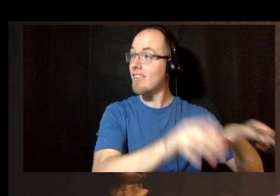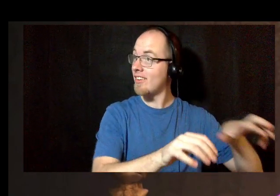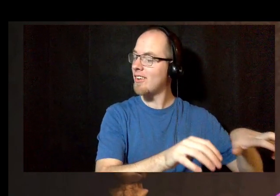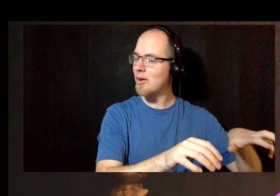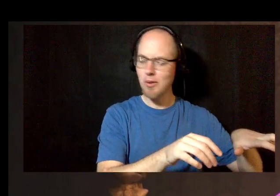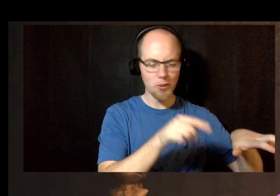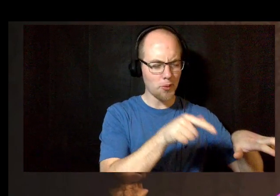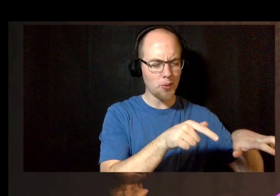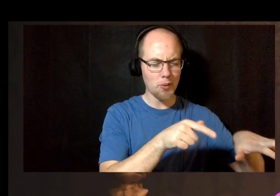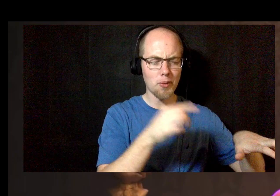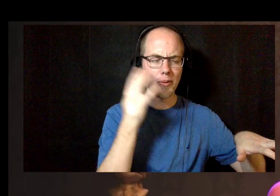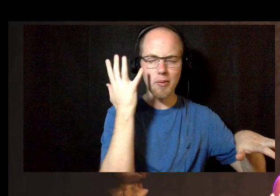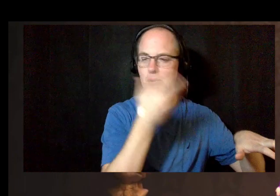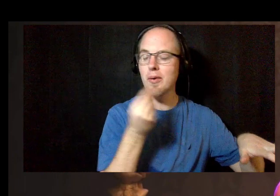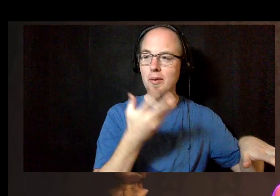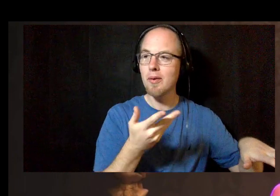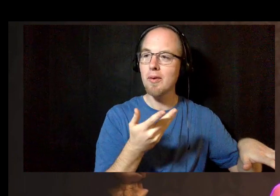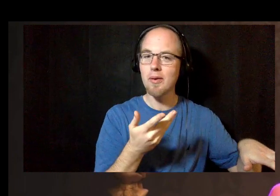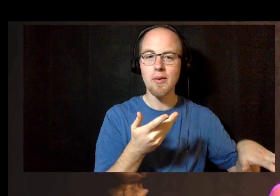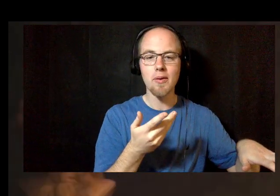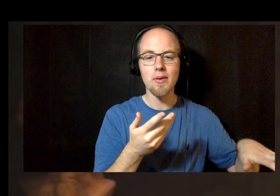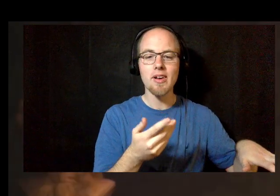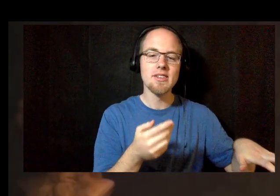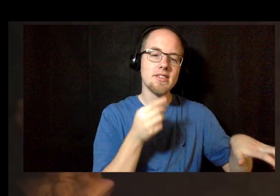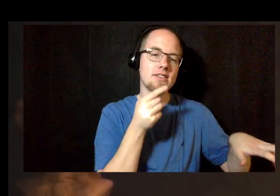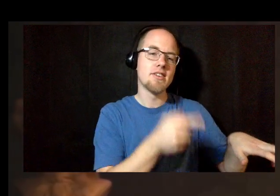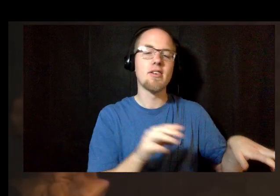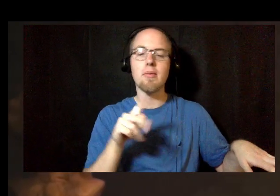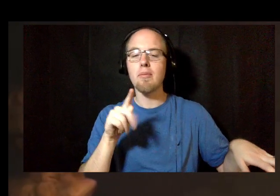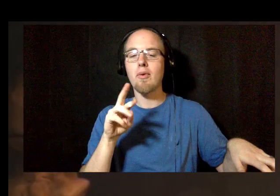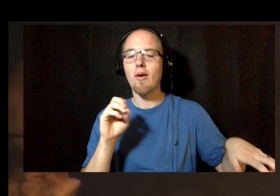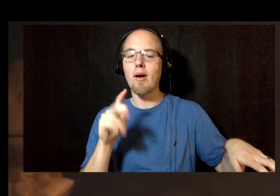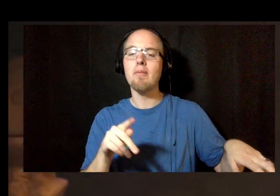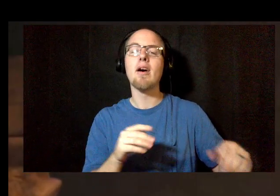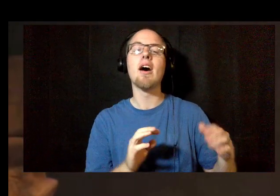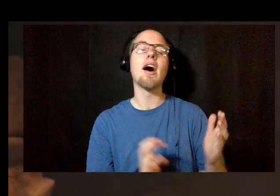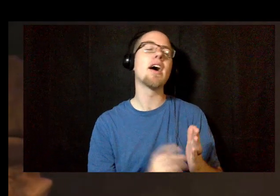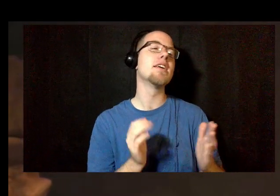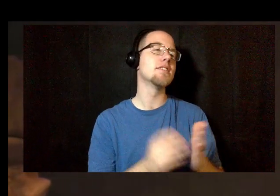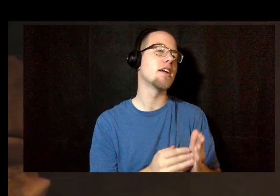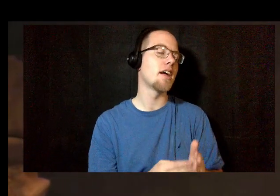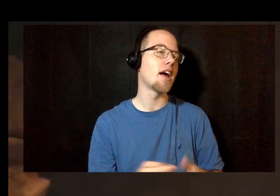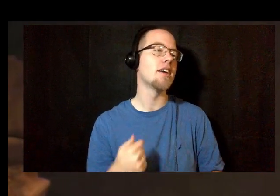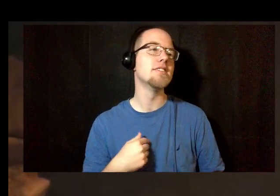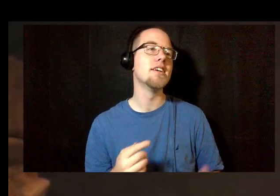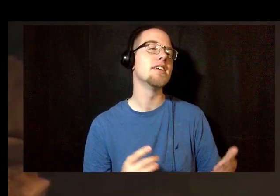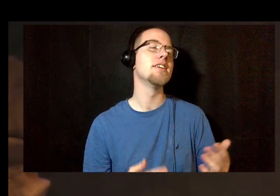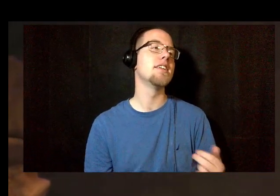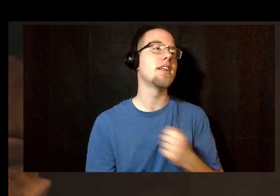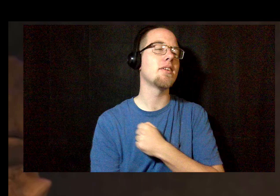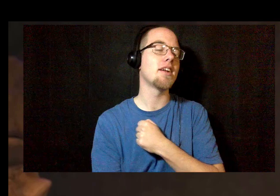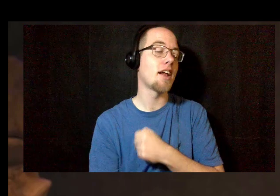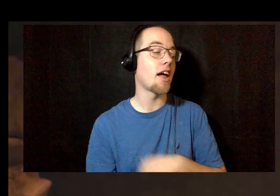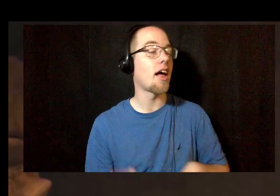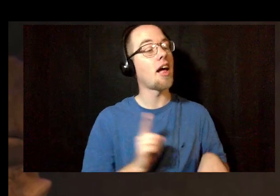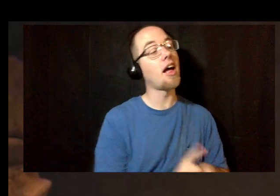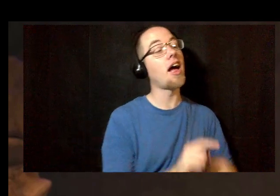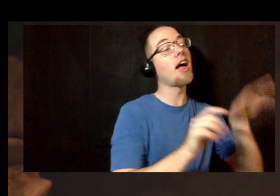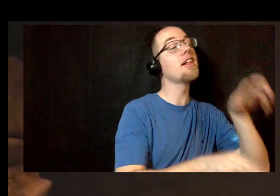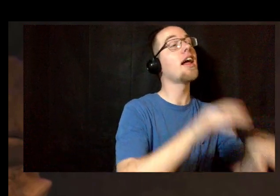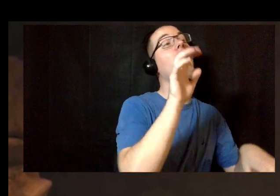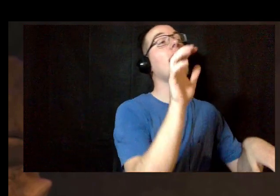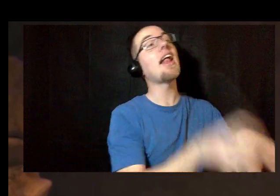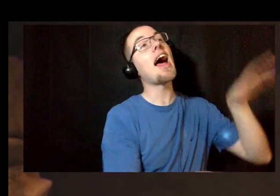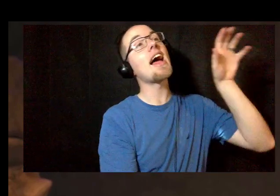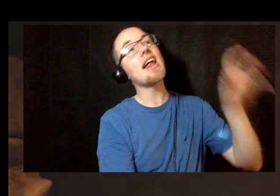it beautiful? It's basically here just as a prop, but occasionally I'm always tempted to just go over and go da da da da